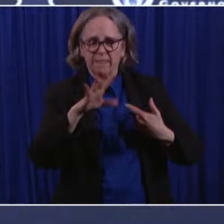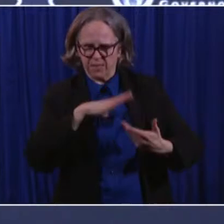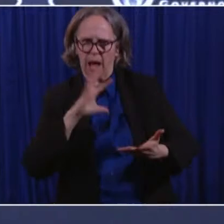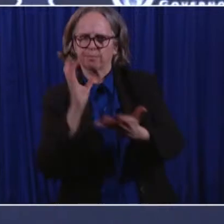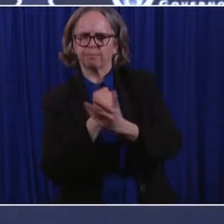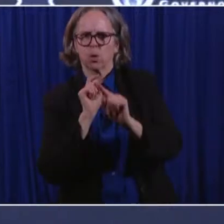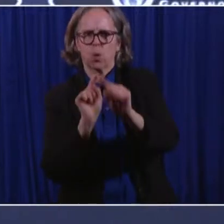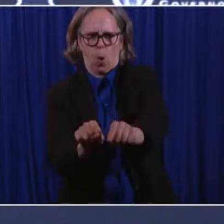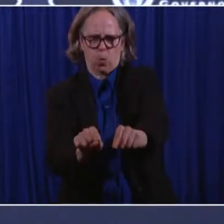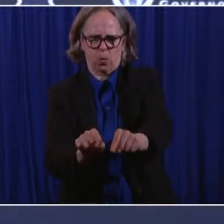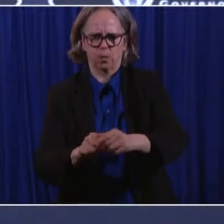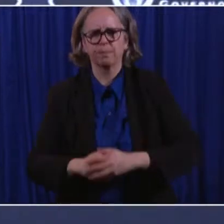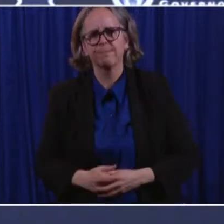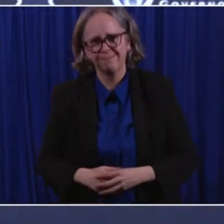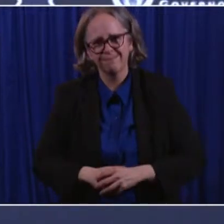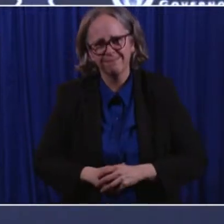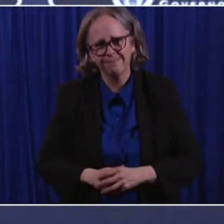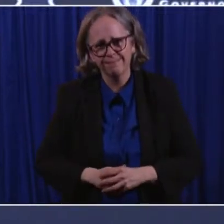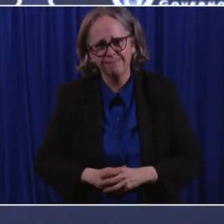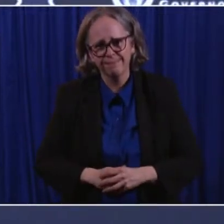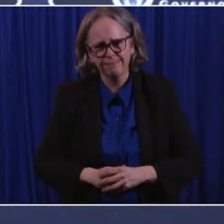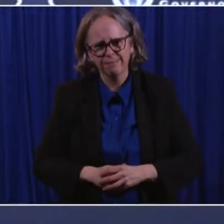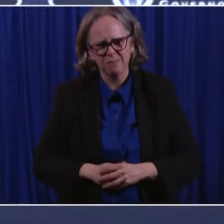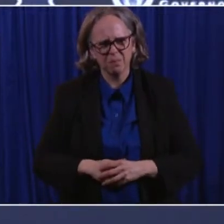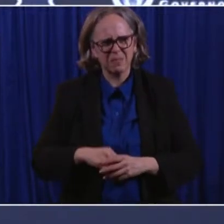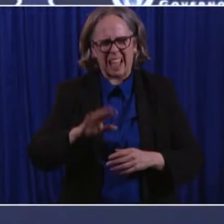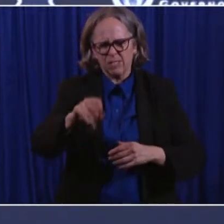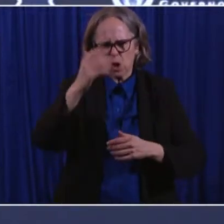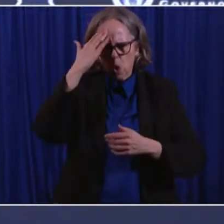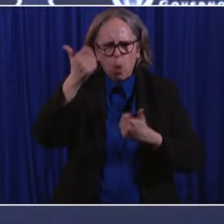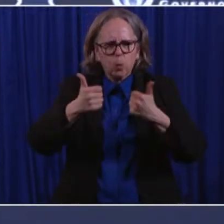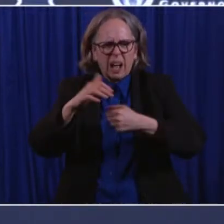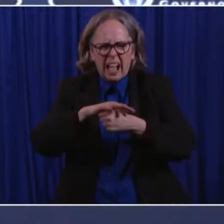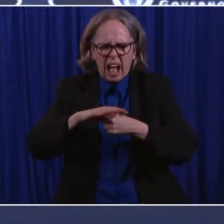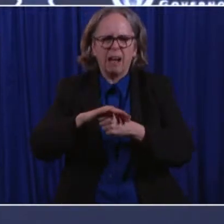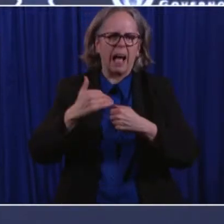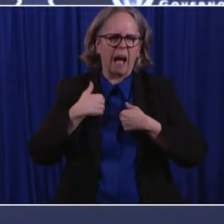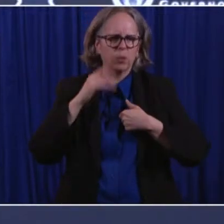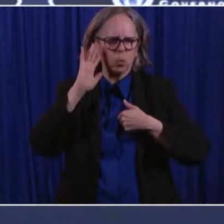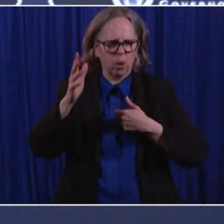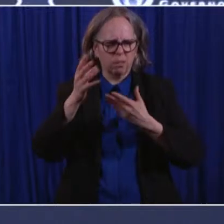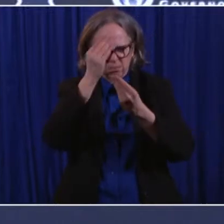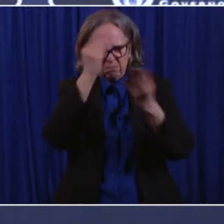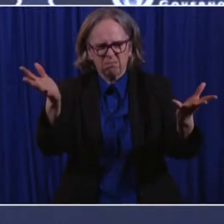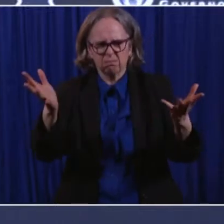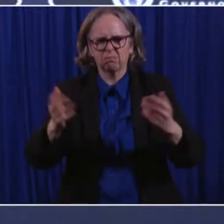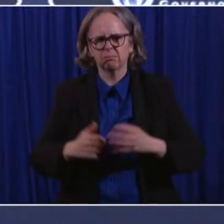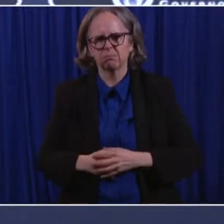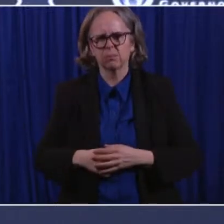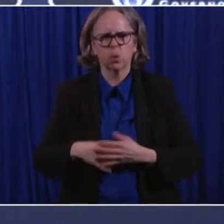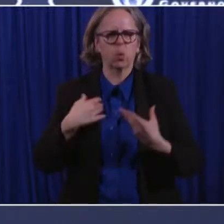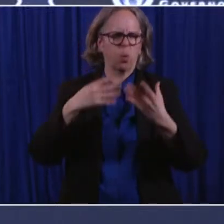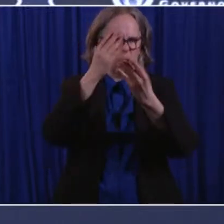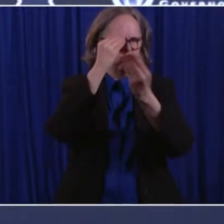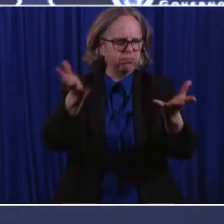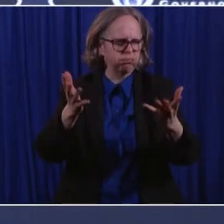get that from that particular provider. So we'll have more on that as we get closer.